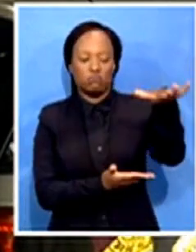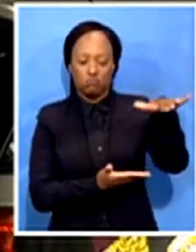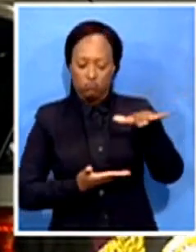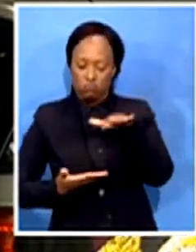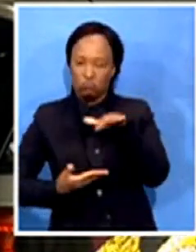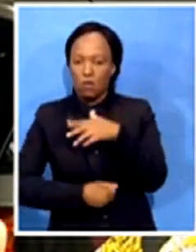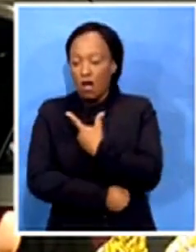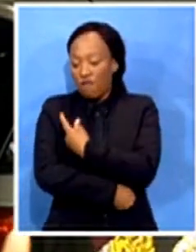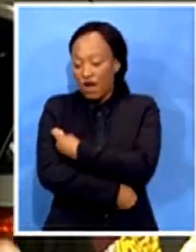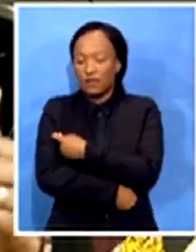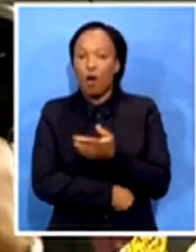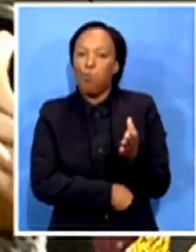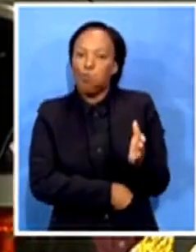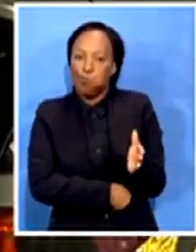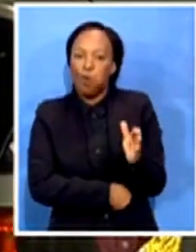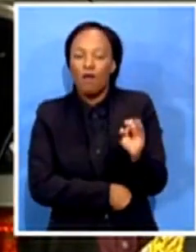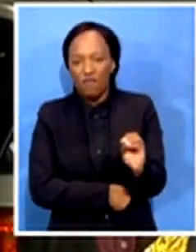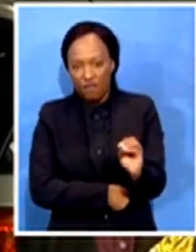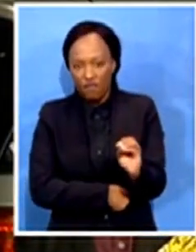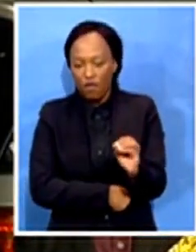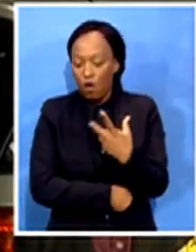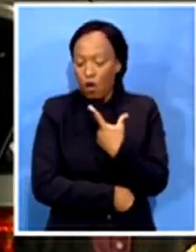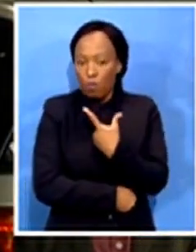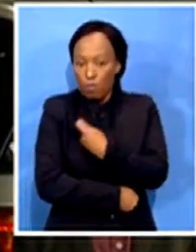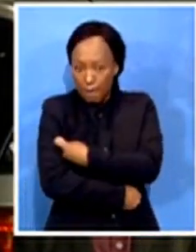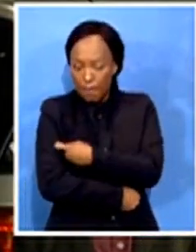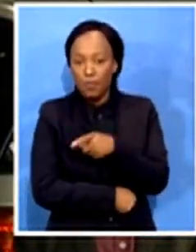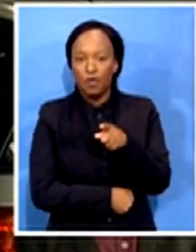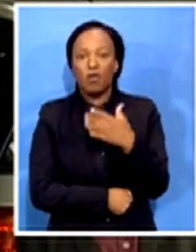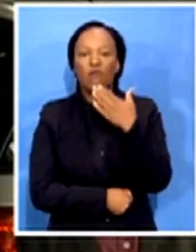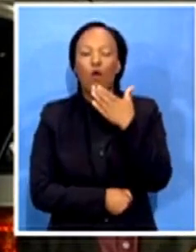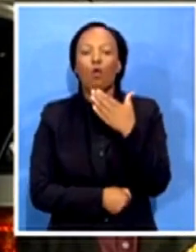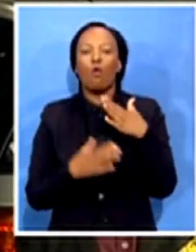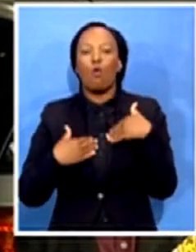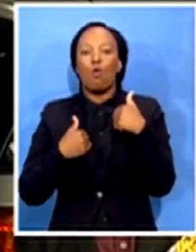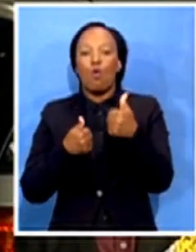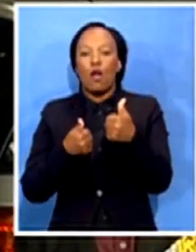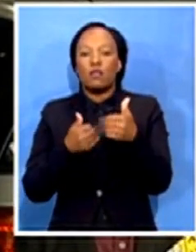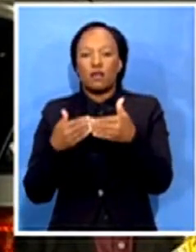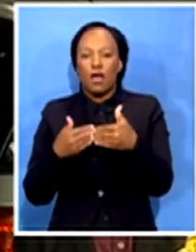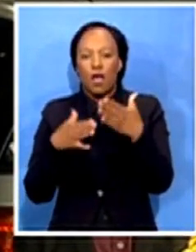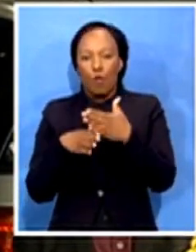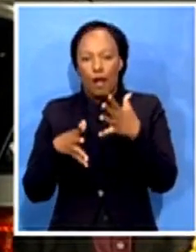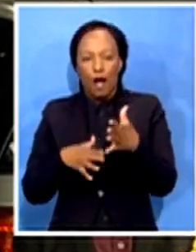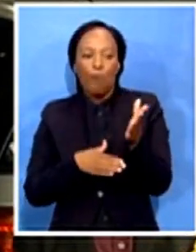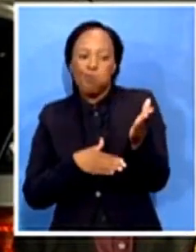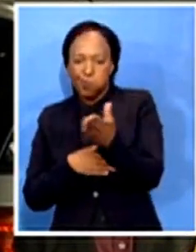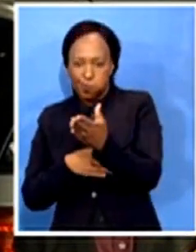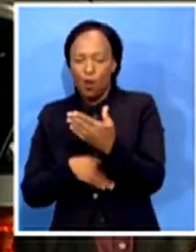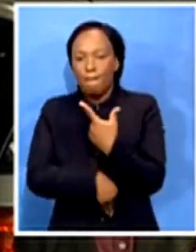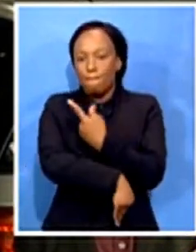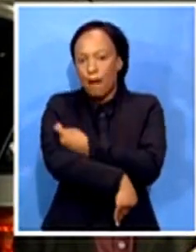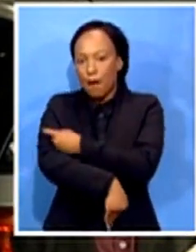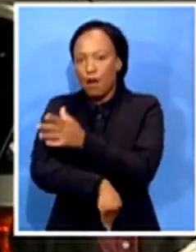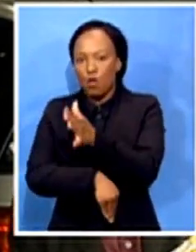the vaccination of the frontline workers. The infection rate, yes, is increasing. So I